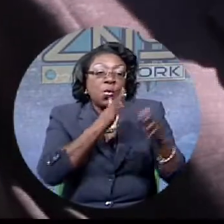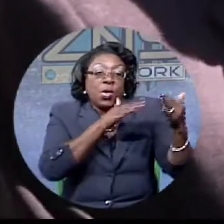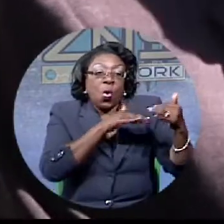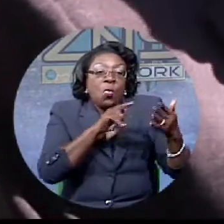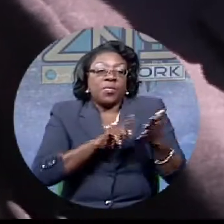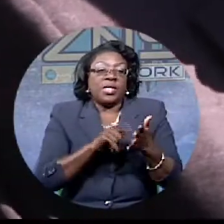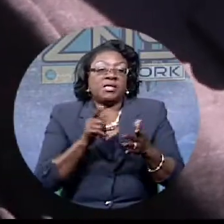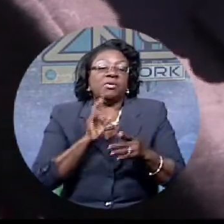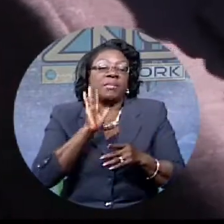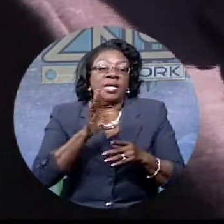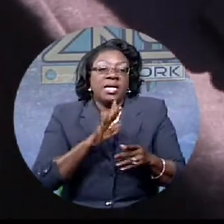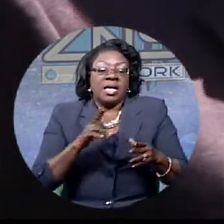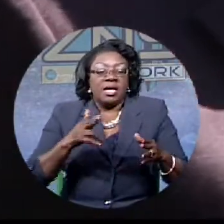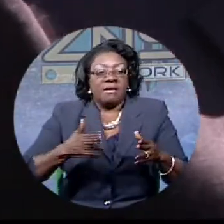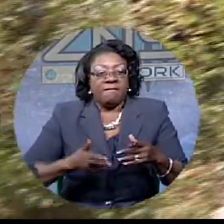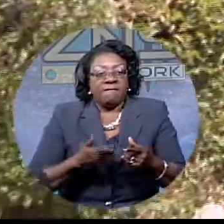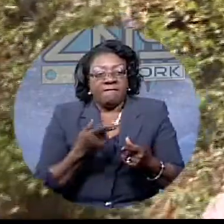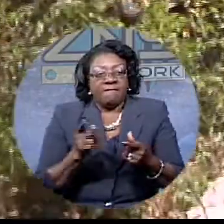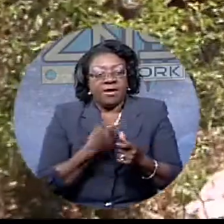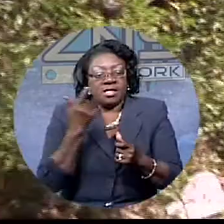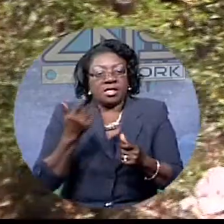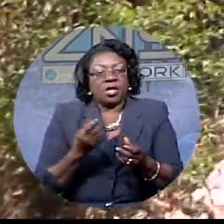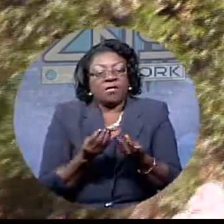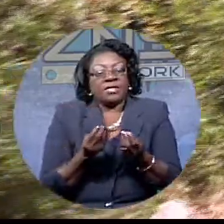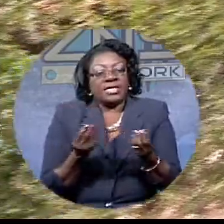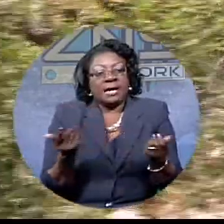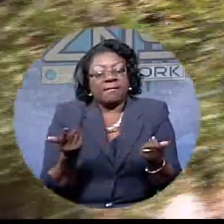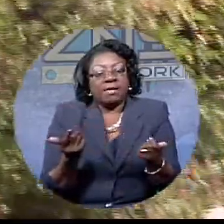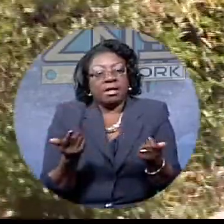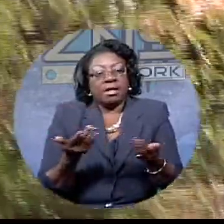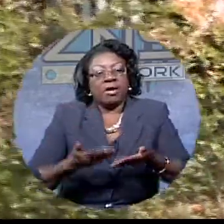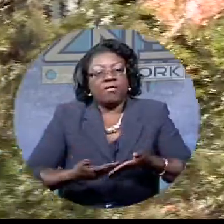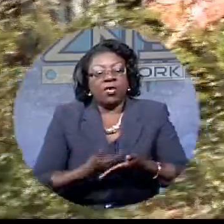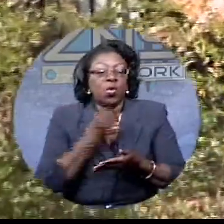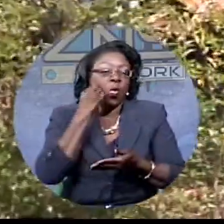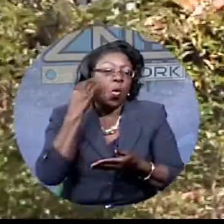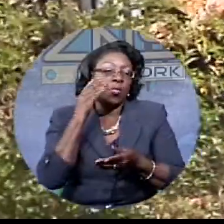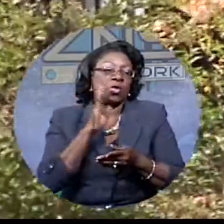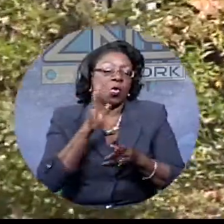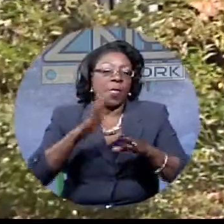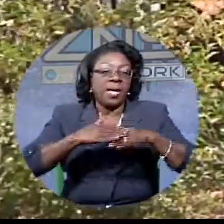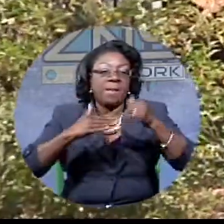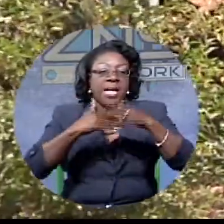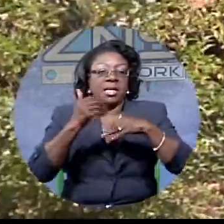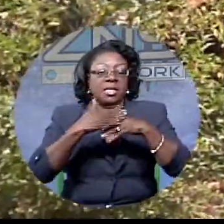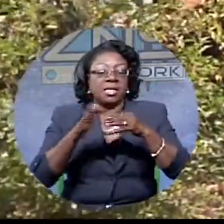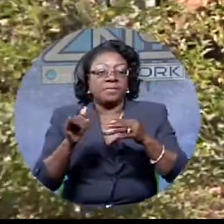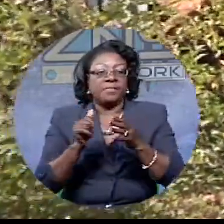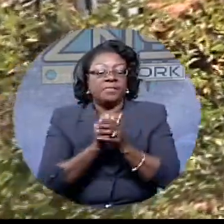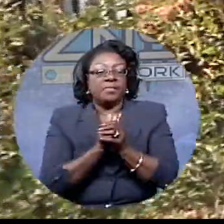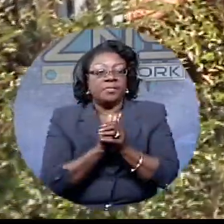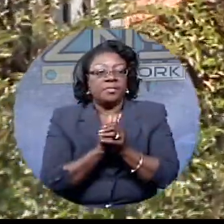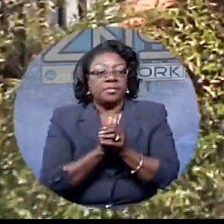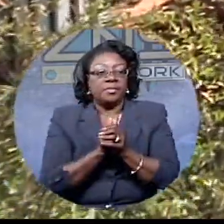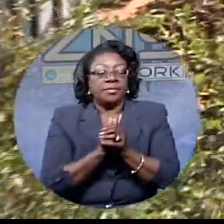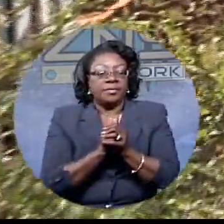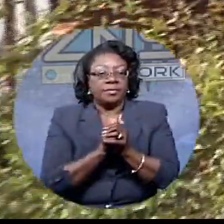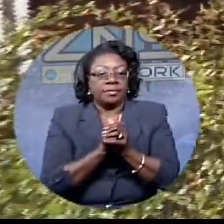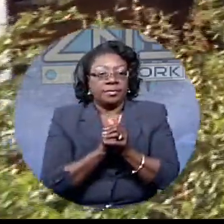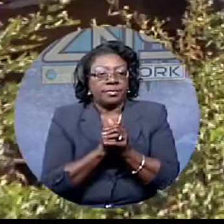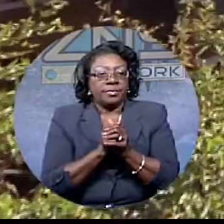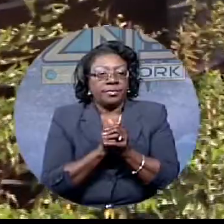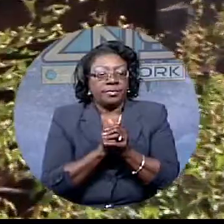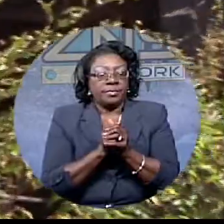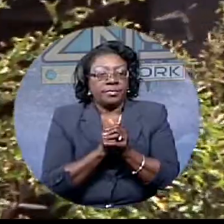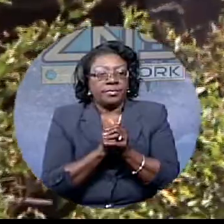going to be the first of several. Another house demolition is scheduled for Bain and Grantstown by the end of the year. Tues Munnings,